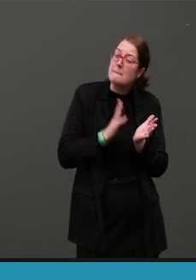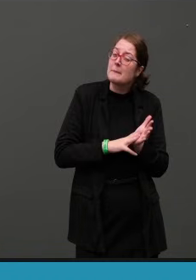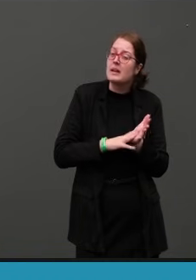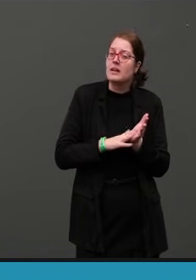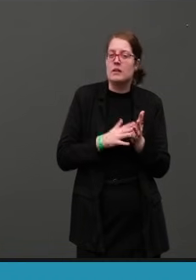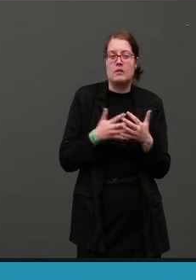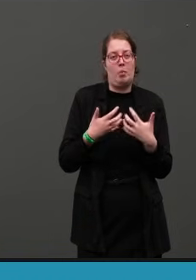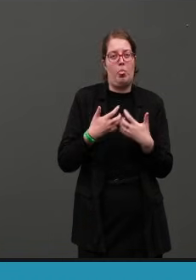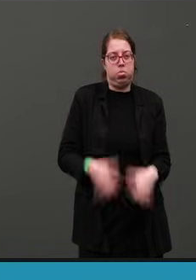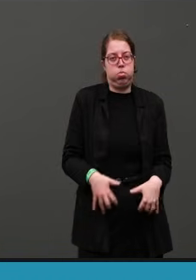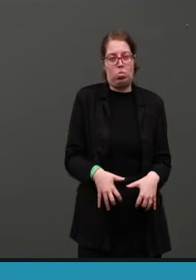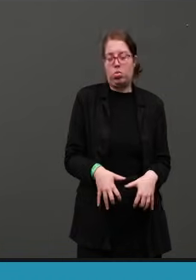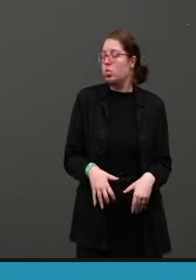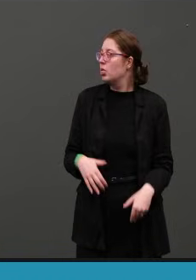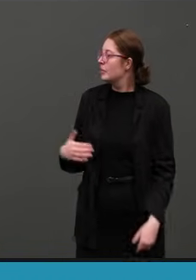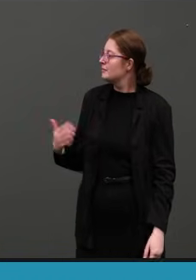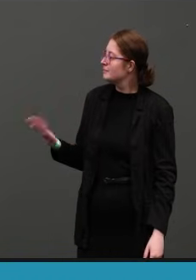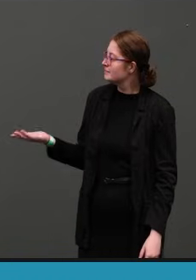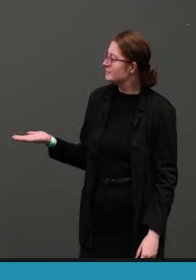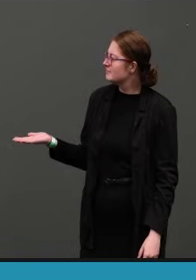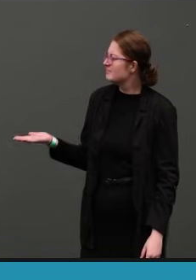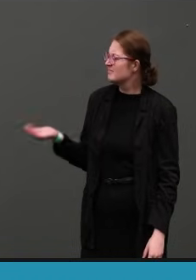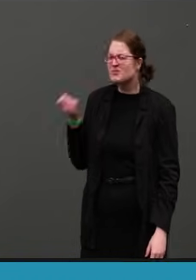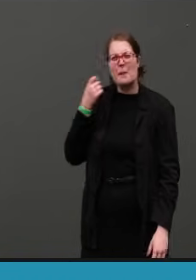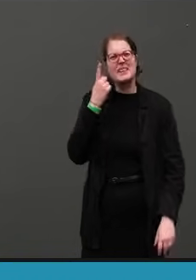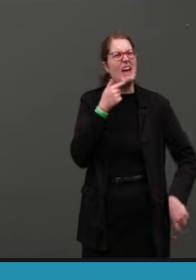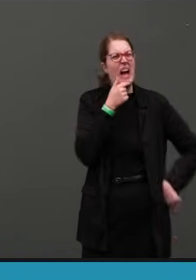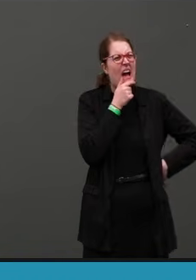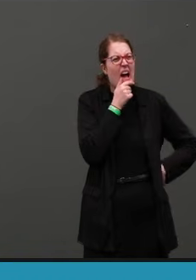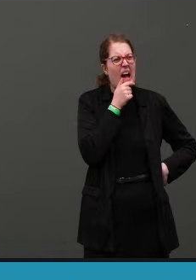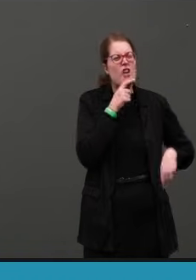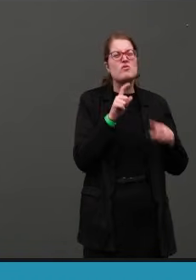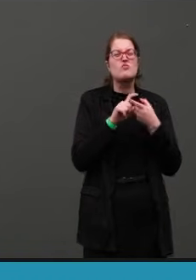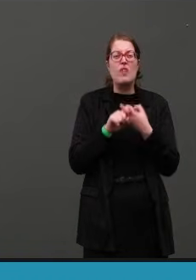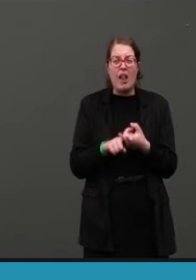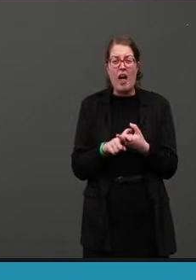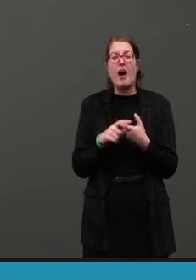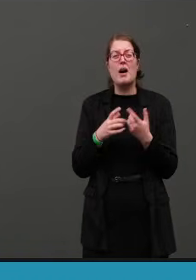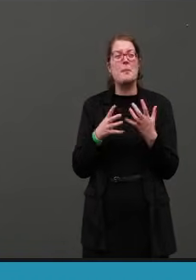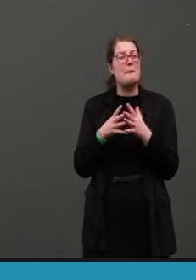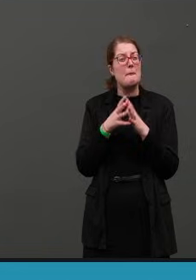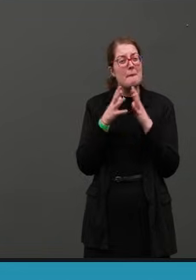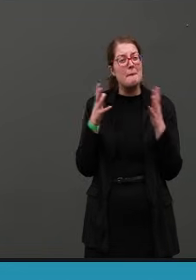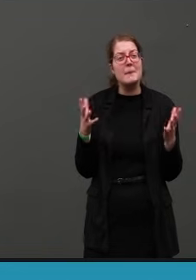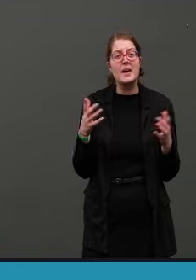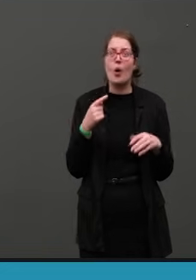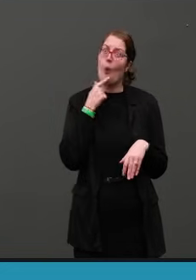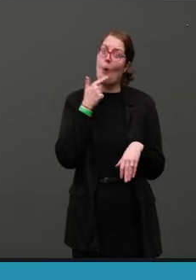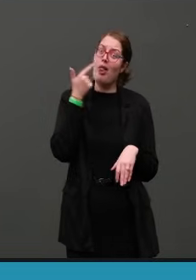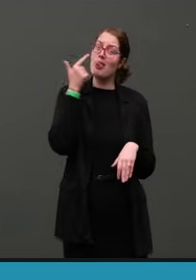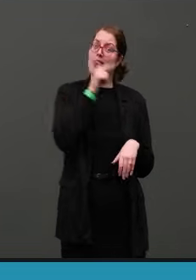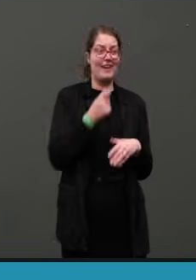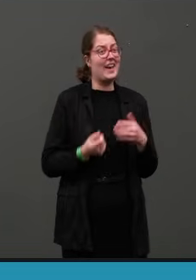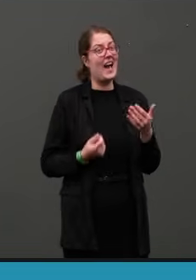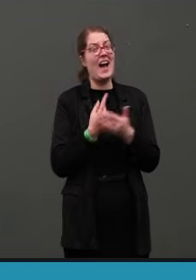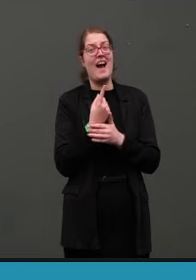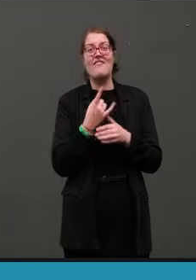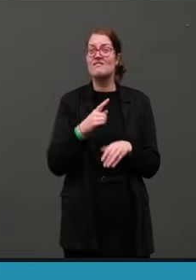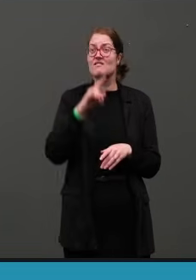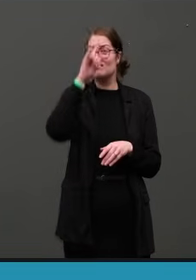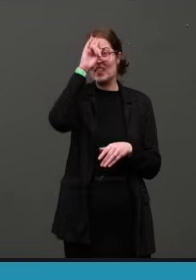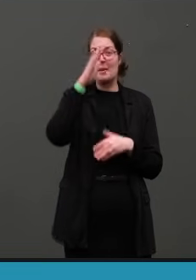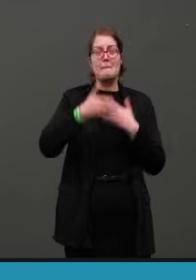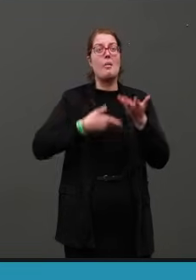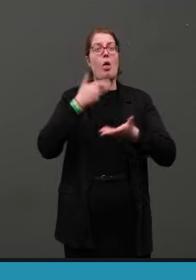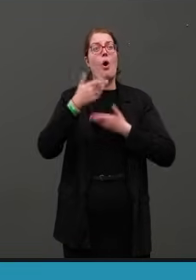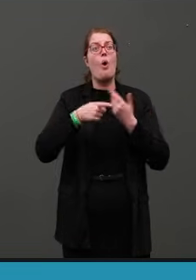down. It makes no sense. It relies on multiple huge coincidences. The villain's plot only works because of